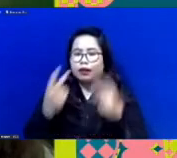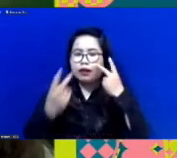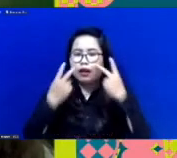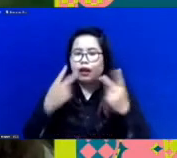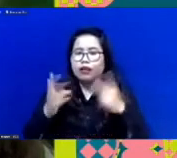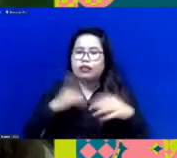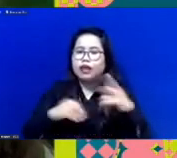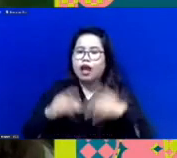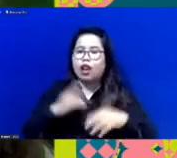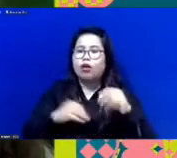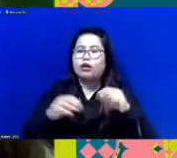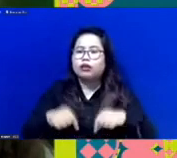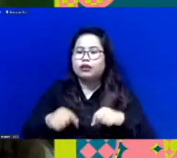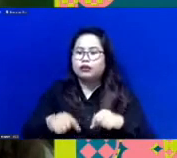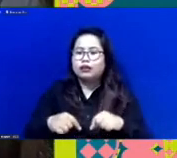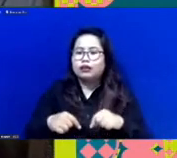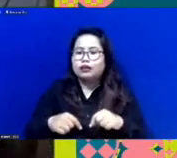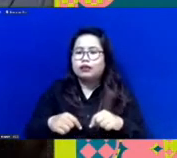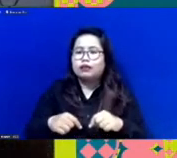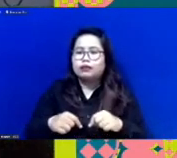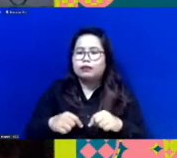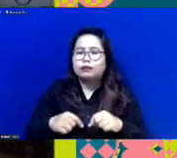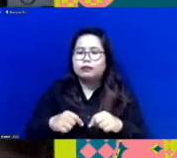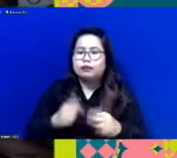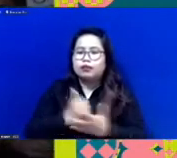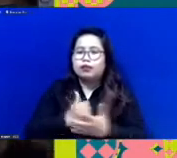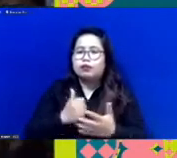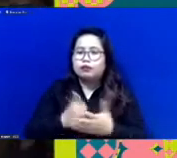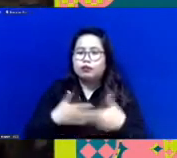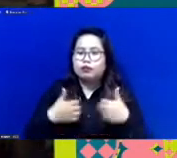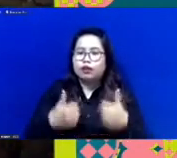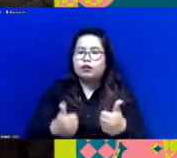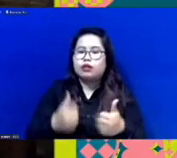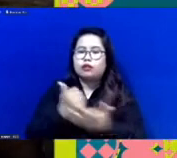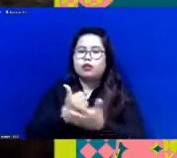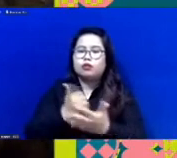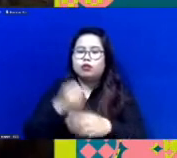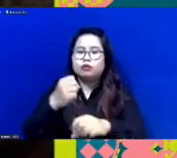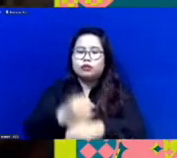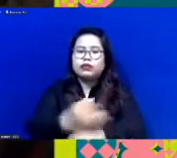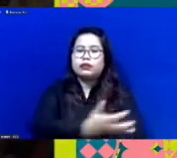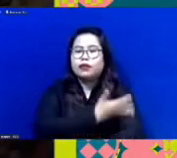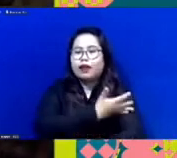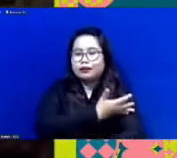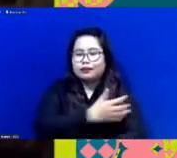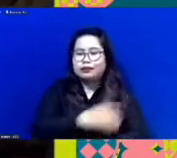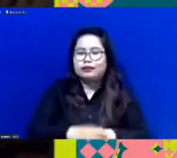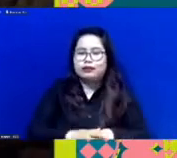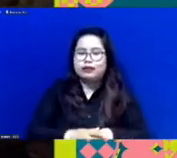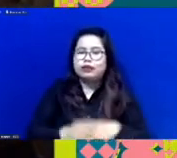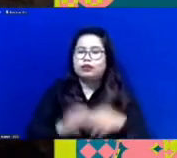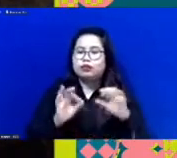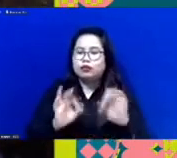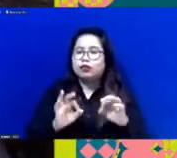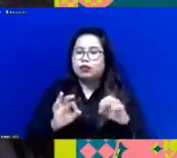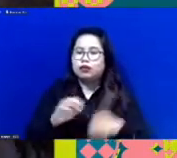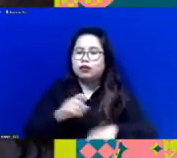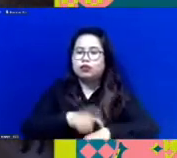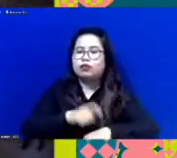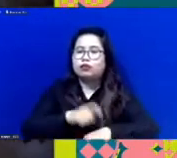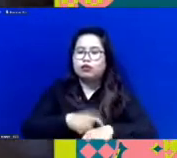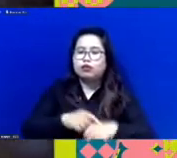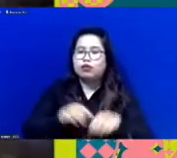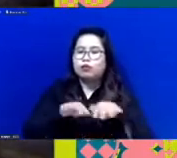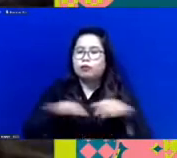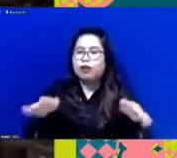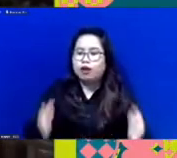and very, very inspiring. Okay. As the gentlemen are clearing the stage for us, we would like to inform